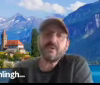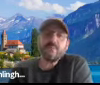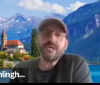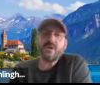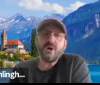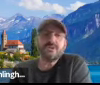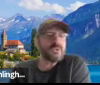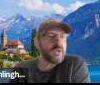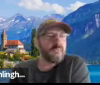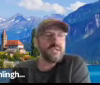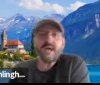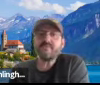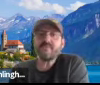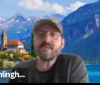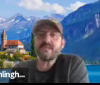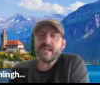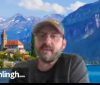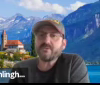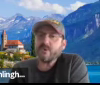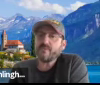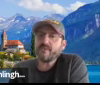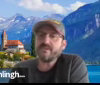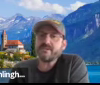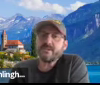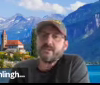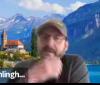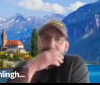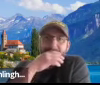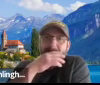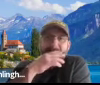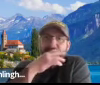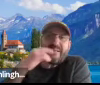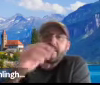cycle, because we can take melatonin as